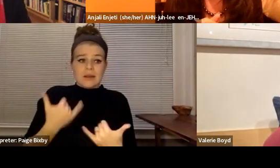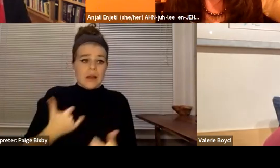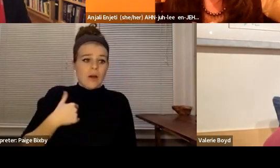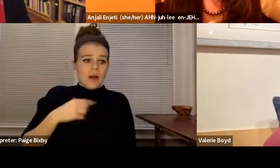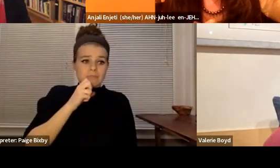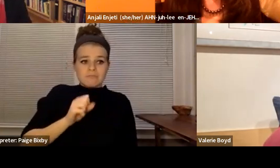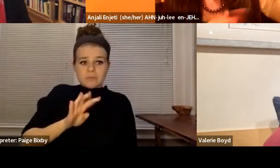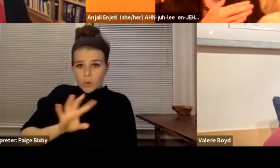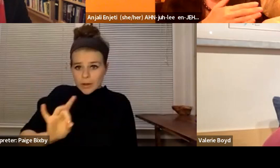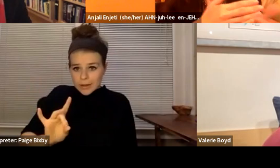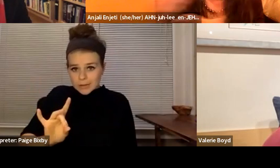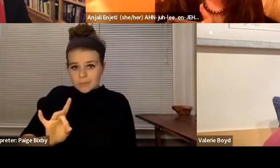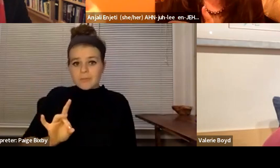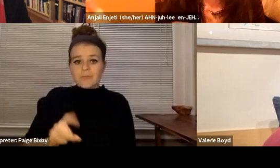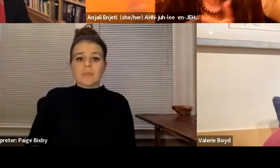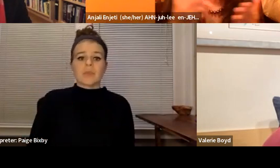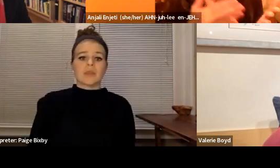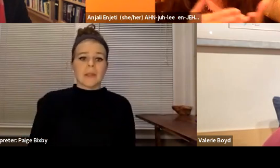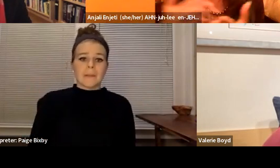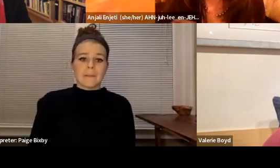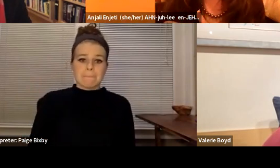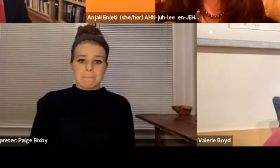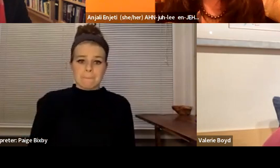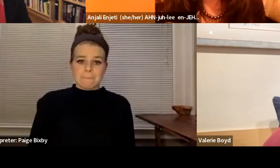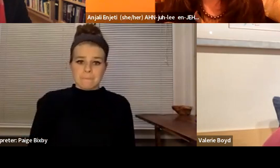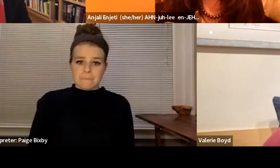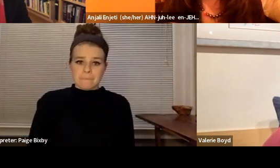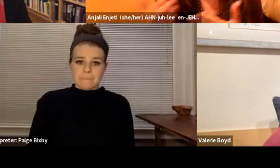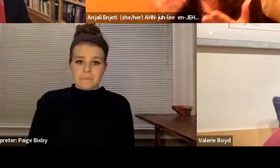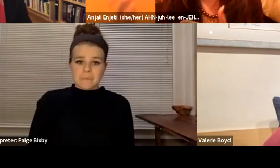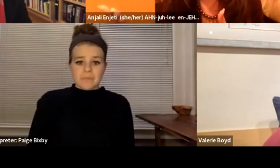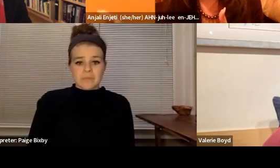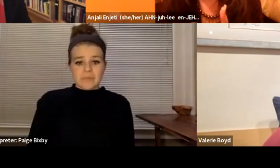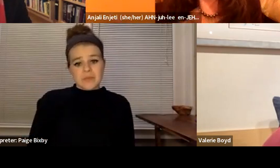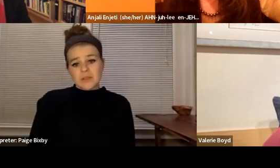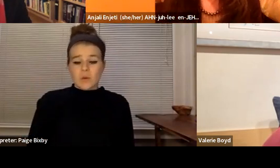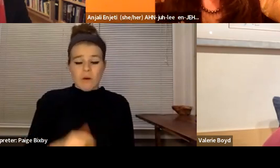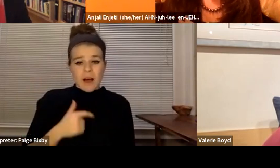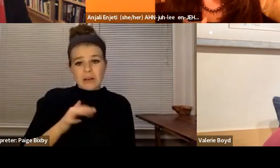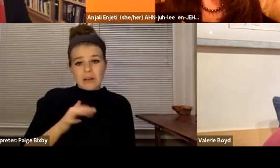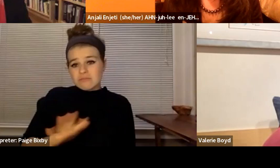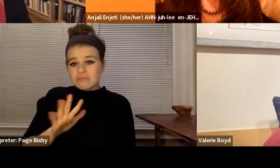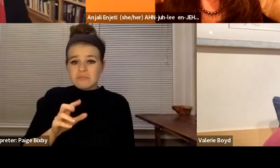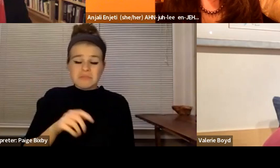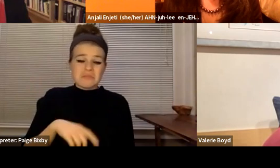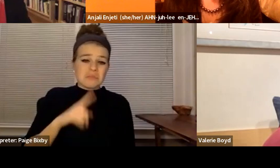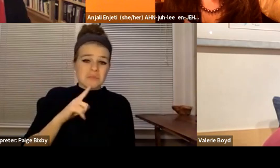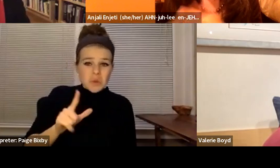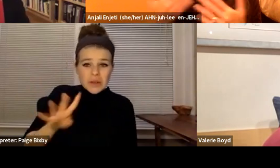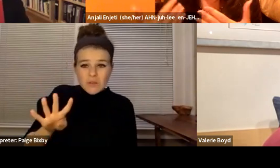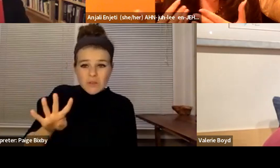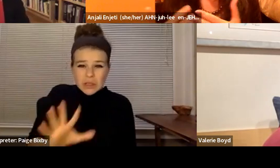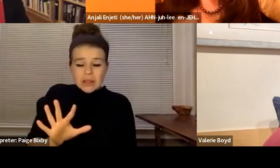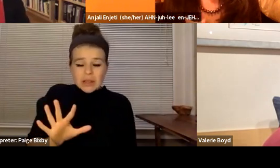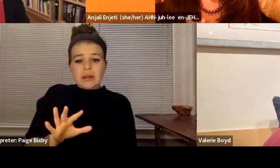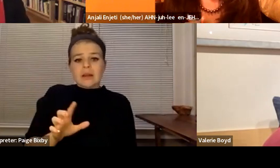old now. And I was, you know, a little more than halfway into my life before I realized that to live